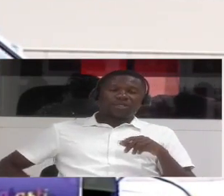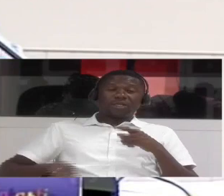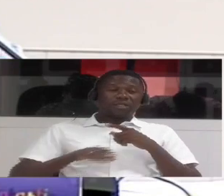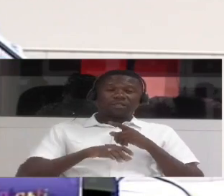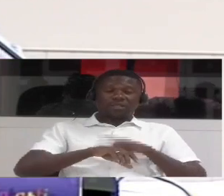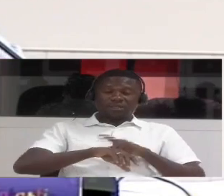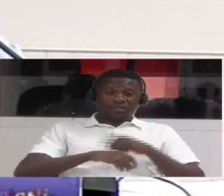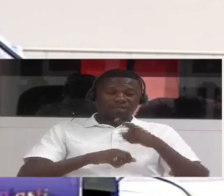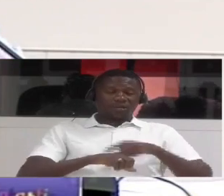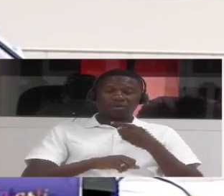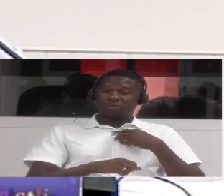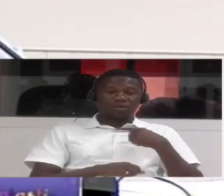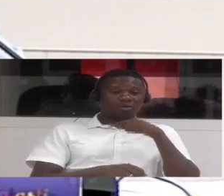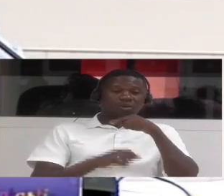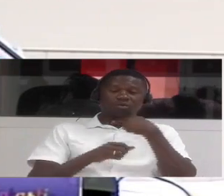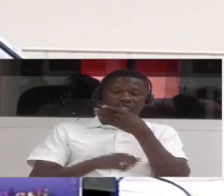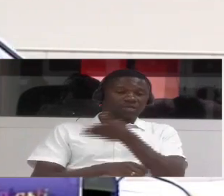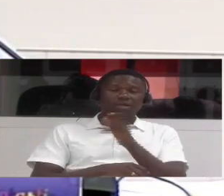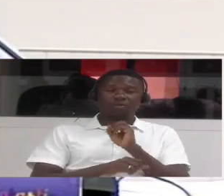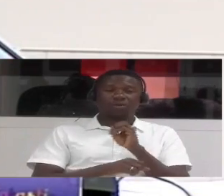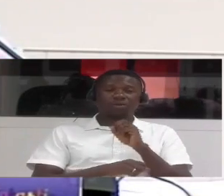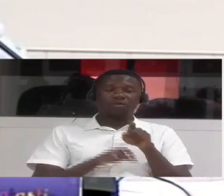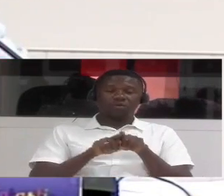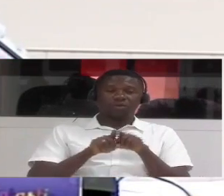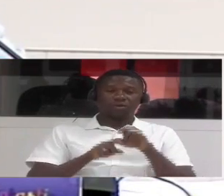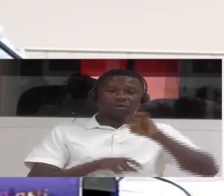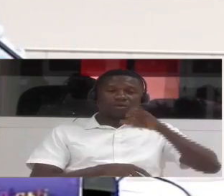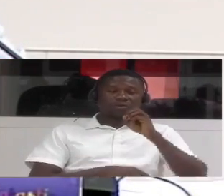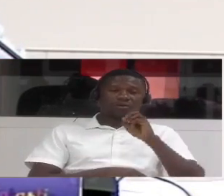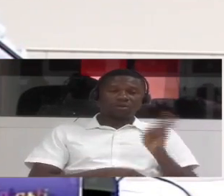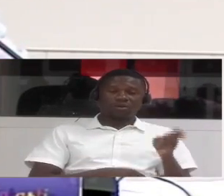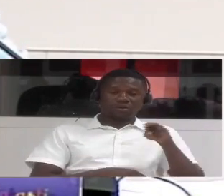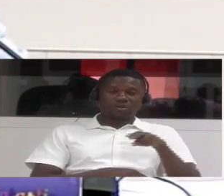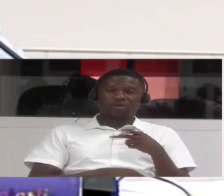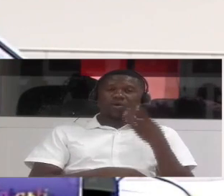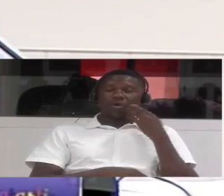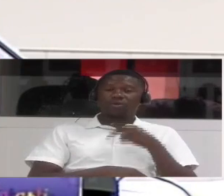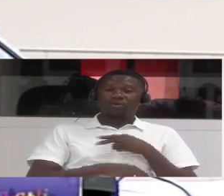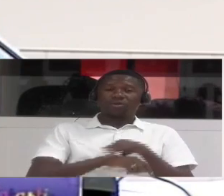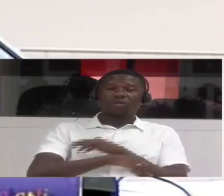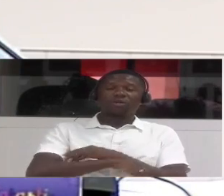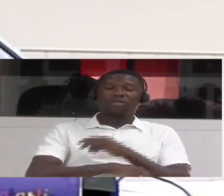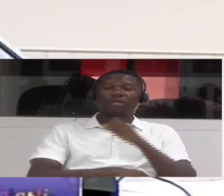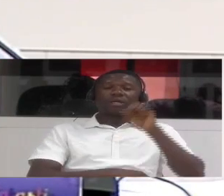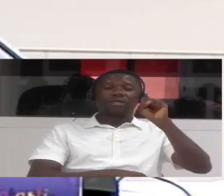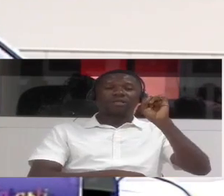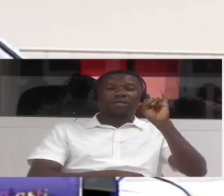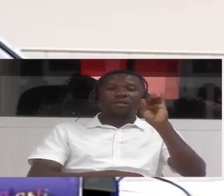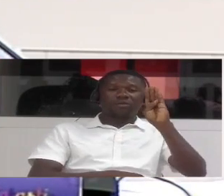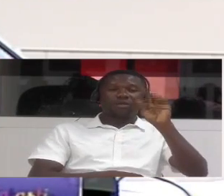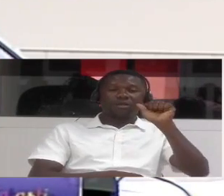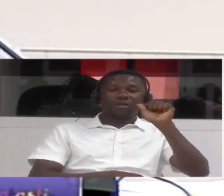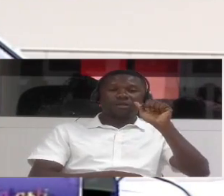This was when you go up to Sibanor, there's a road that branches off, it goes towards the Dasilame